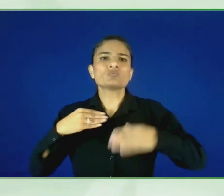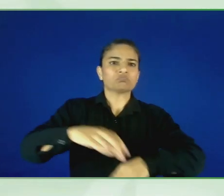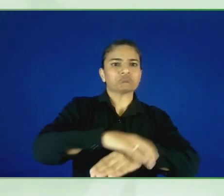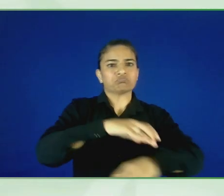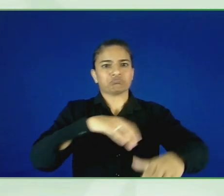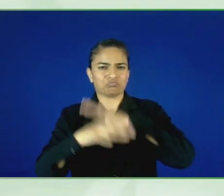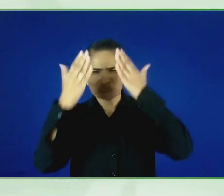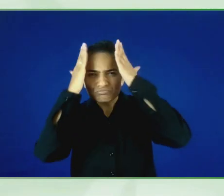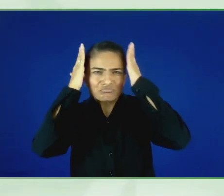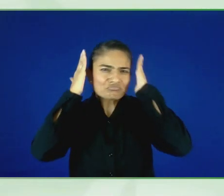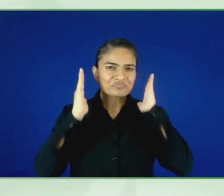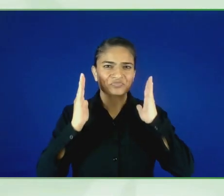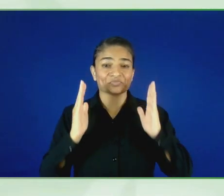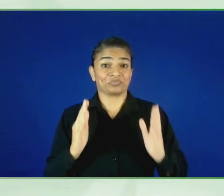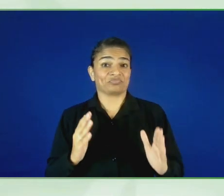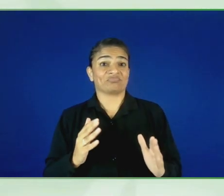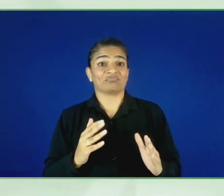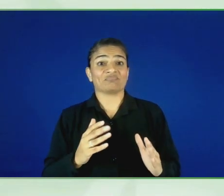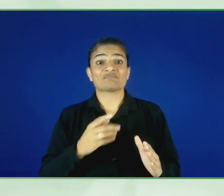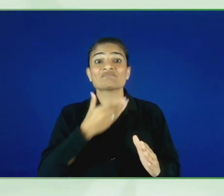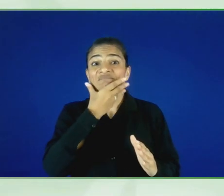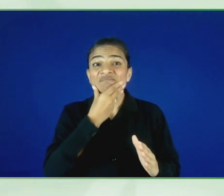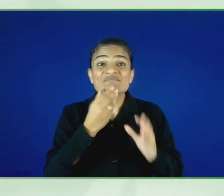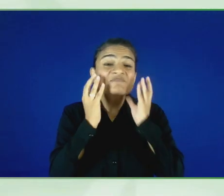Thank you very much. Iulia?